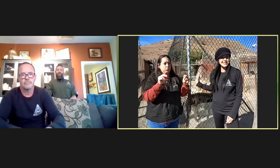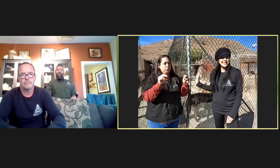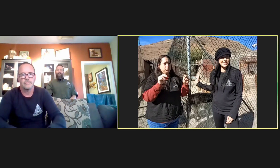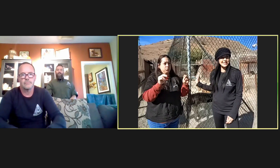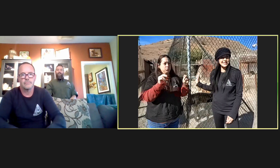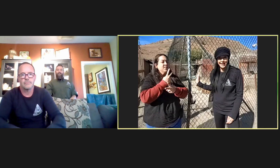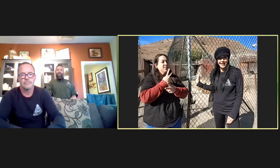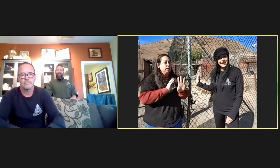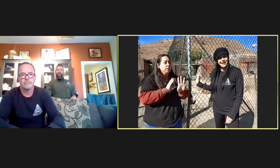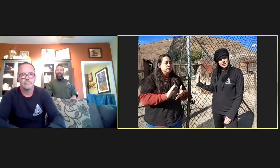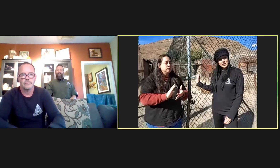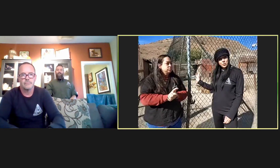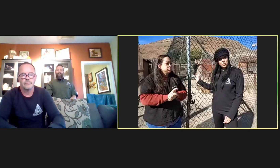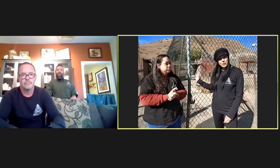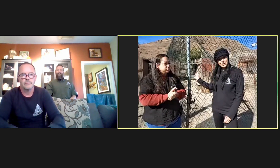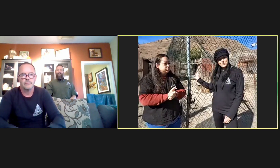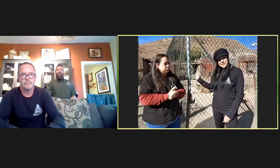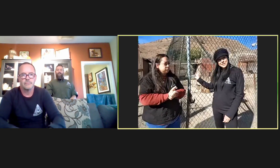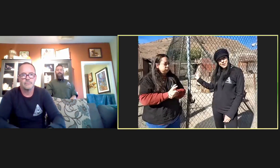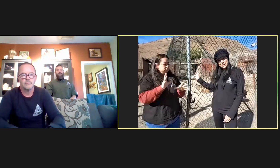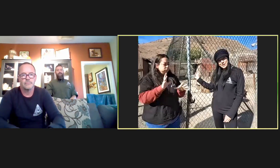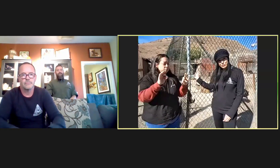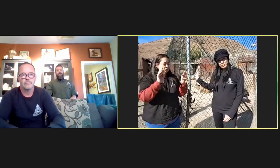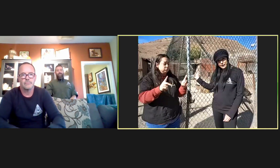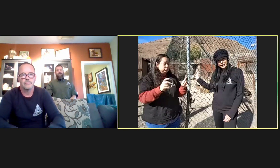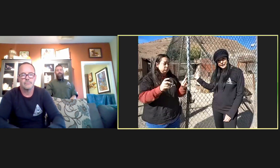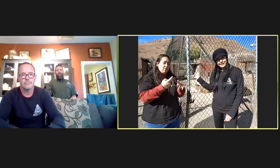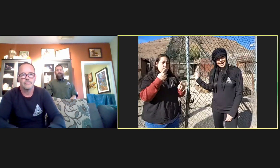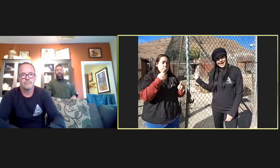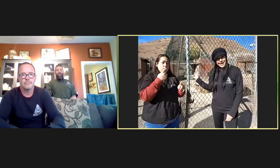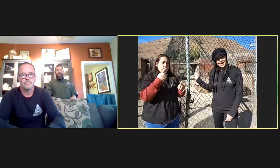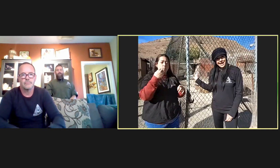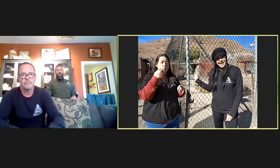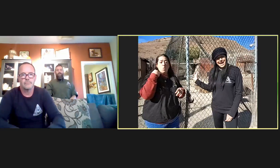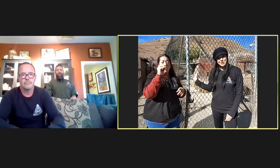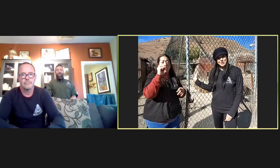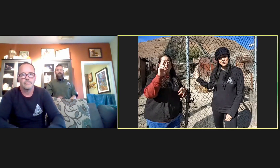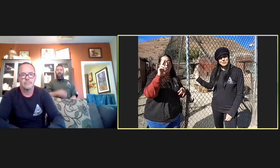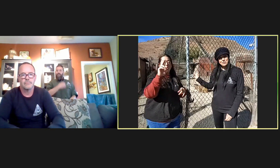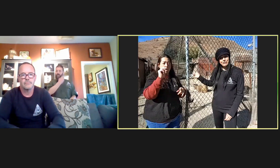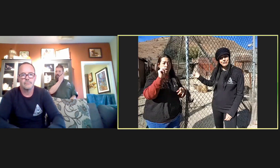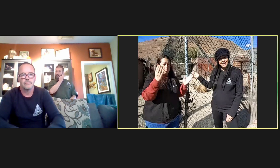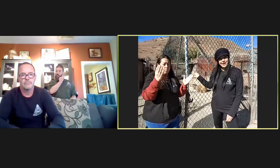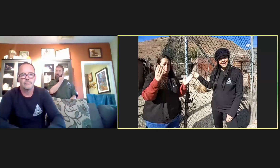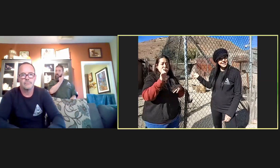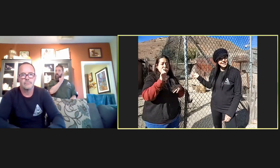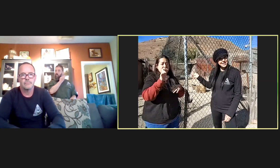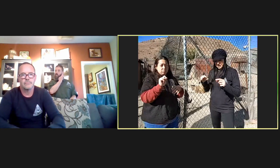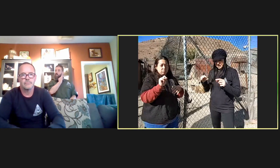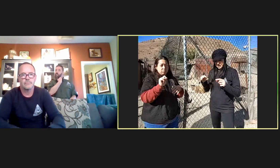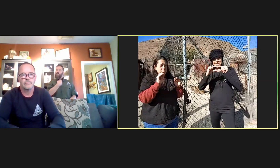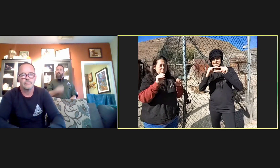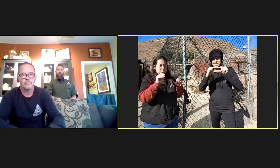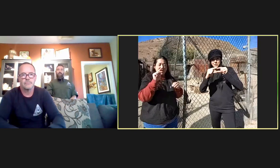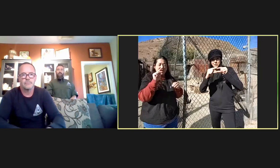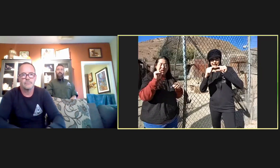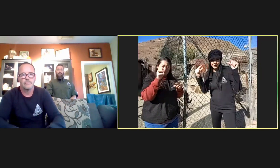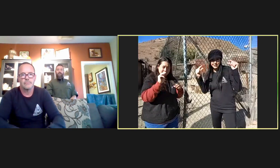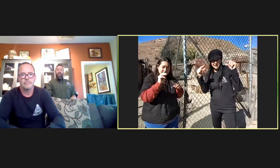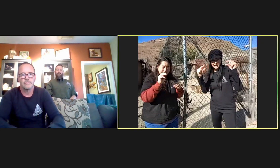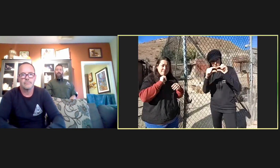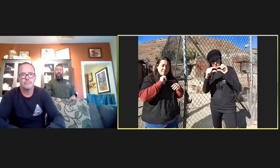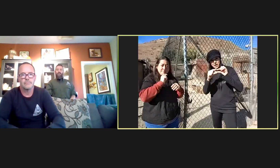going to happen. We'll figure it out. And so we went and picked him up. He came from Oregon. And we took him to our vet, and they put a